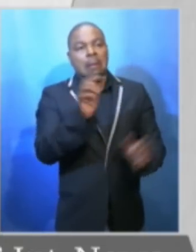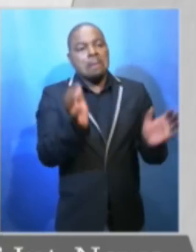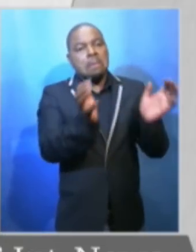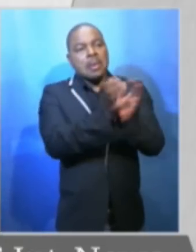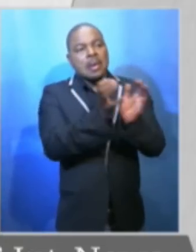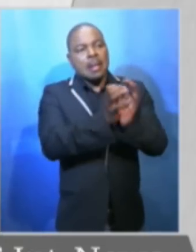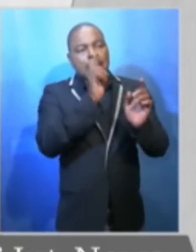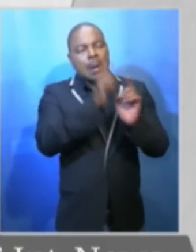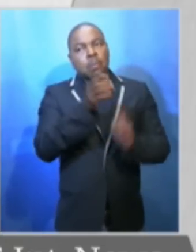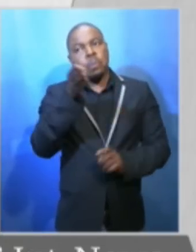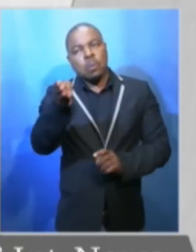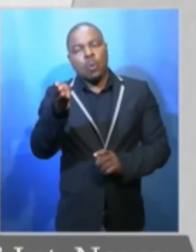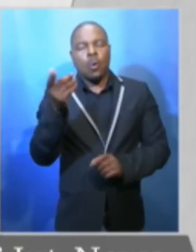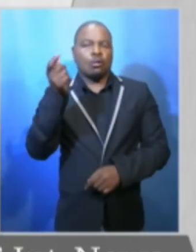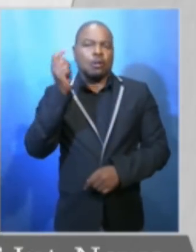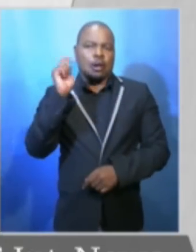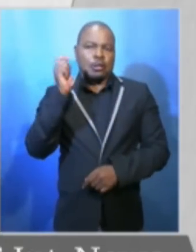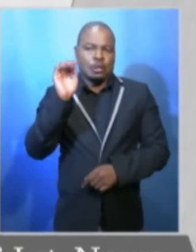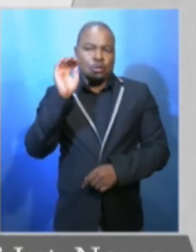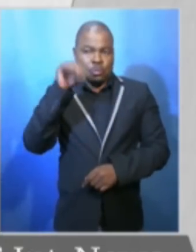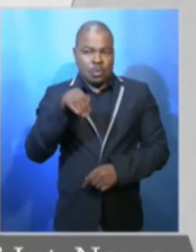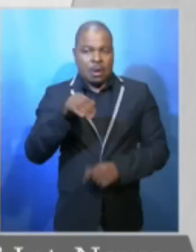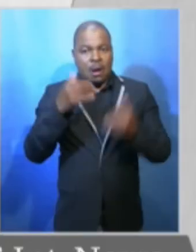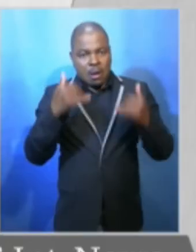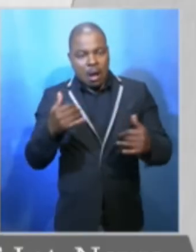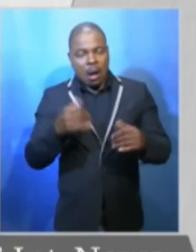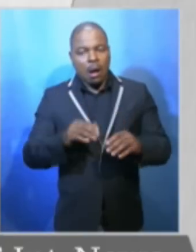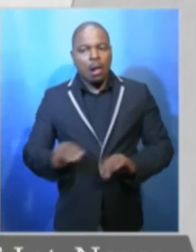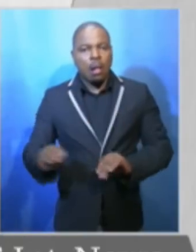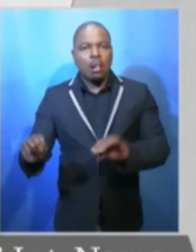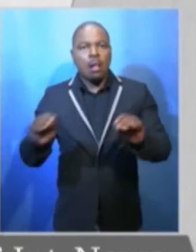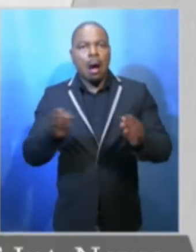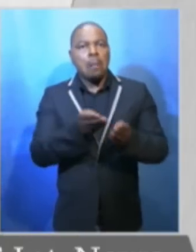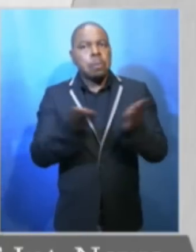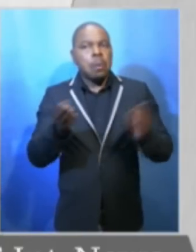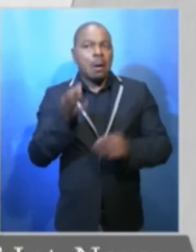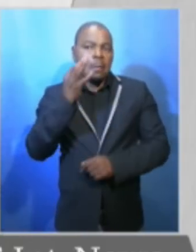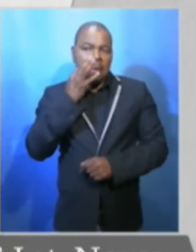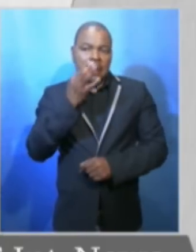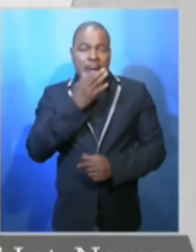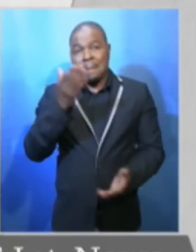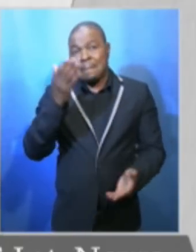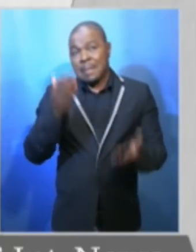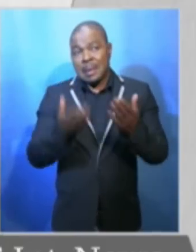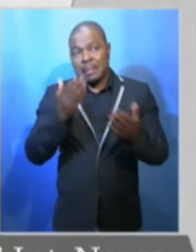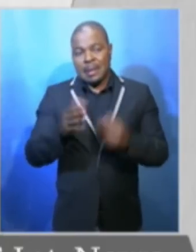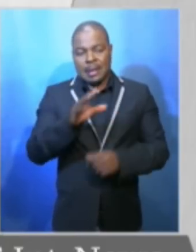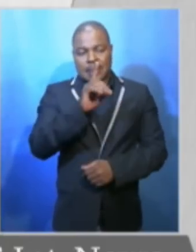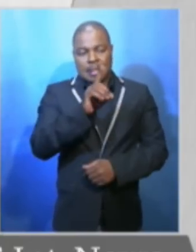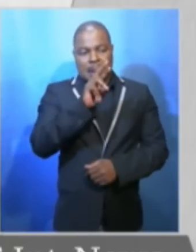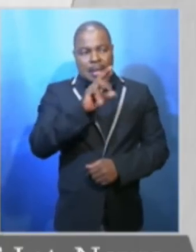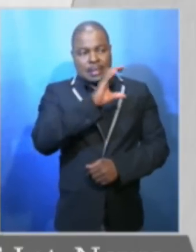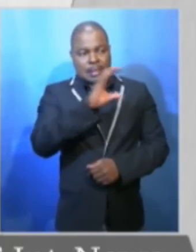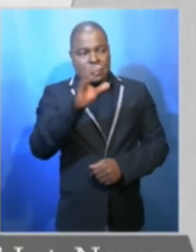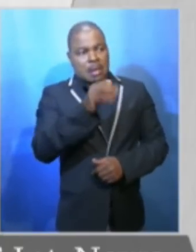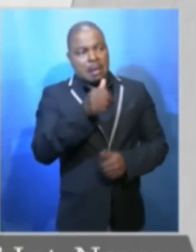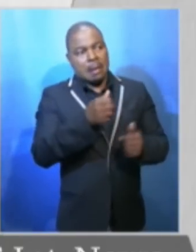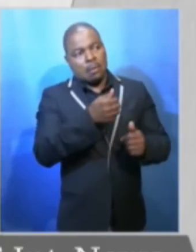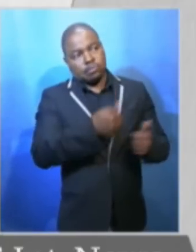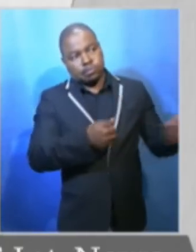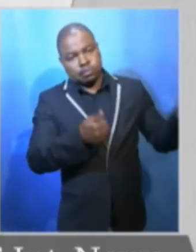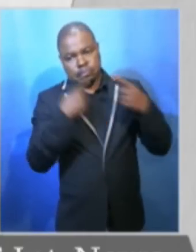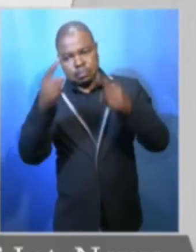hosane ho boetse jwale ho hlaha menyenyetsi ya hore mohlomong moetapele wa DRC a keke a ya moo hoba wa